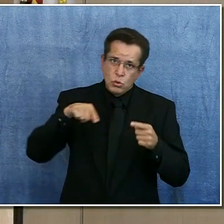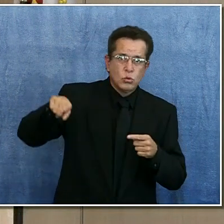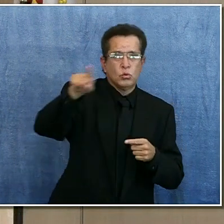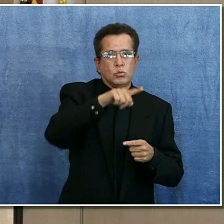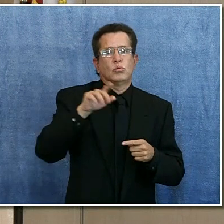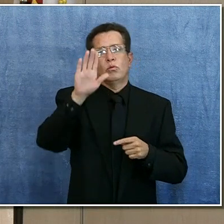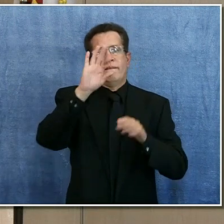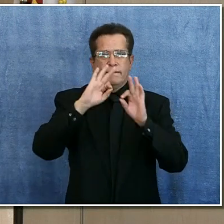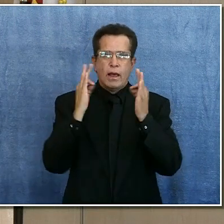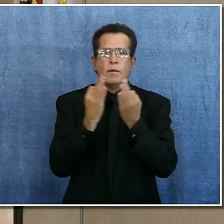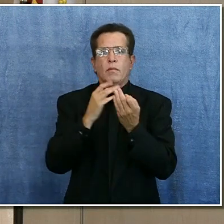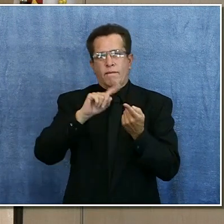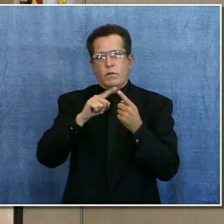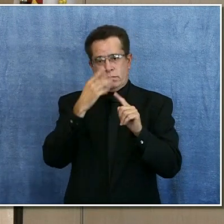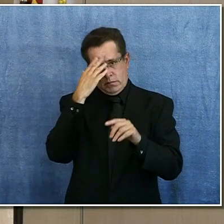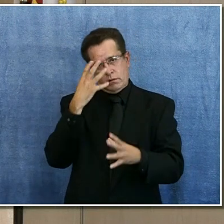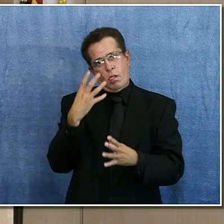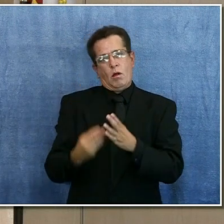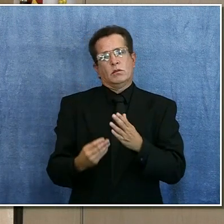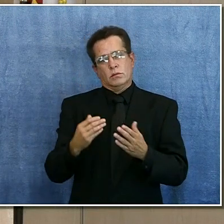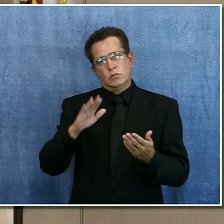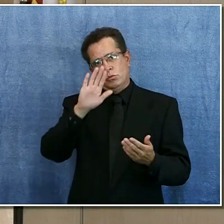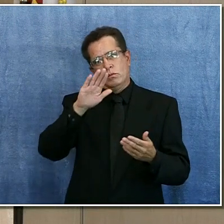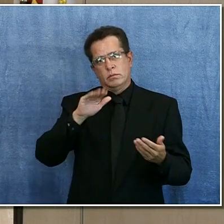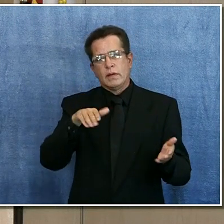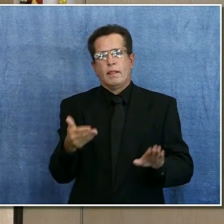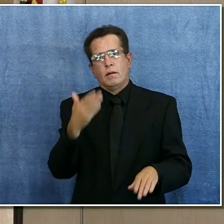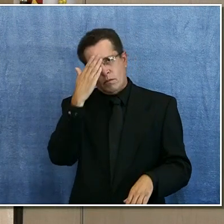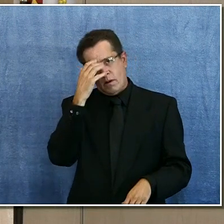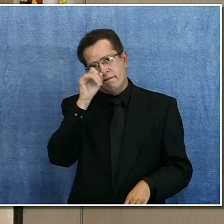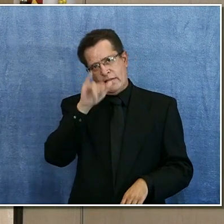who have lost their lives due to COVID-19.